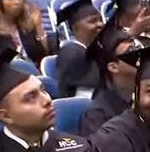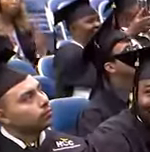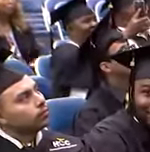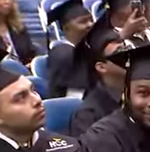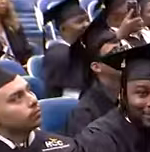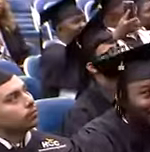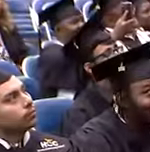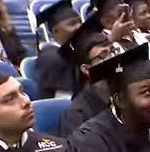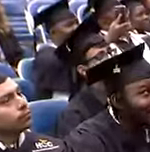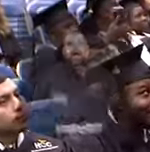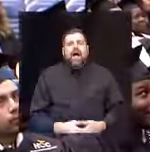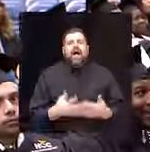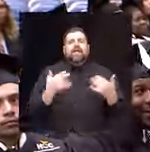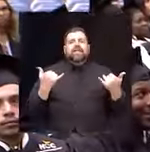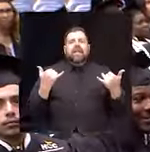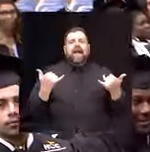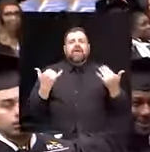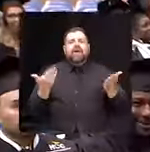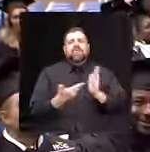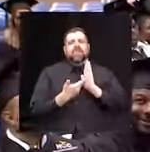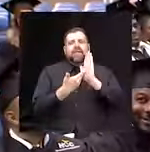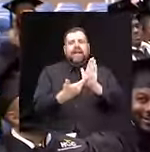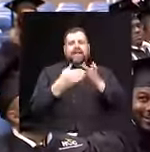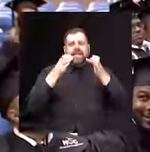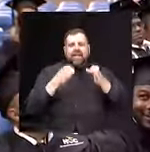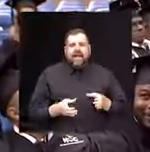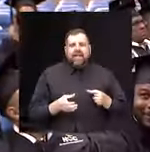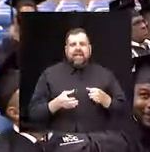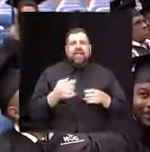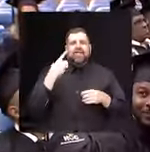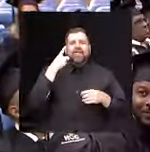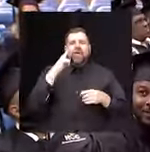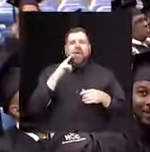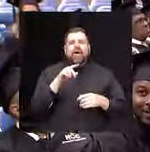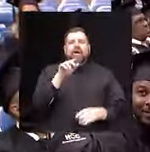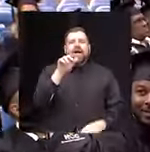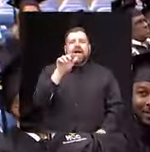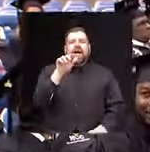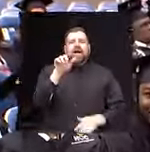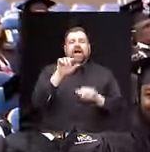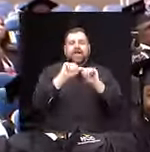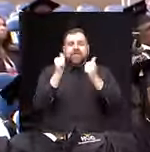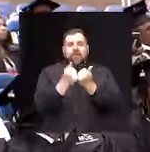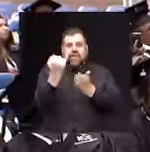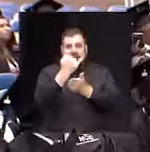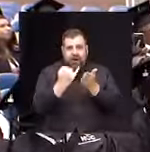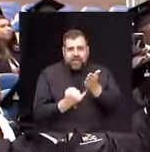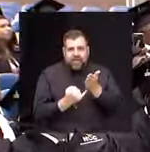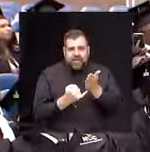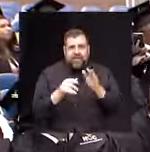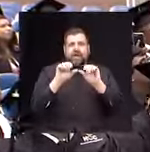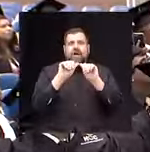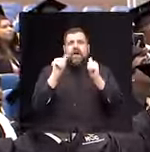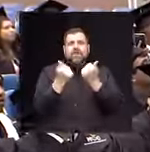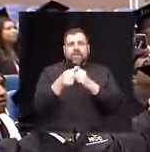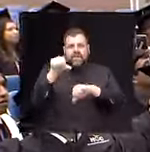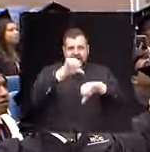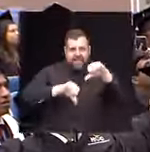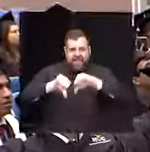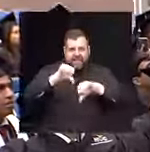Trustees, I now present the candidates for Associate of Arts, Associate of